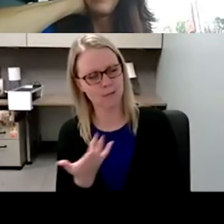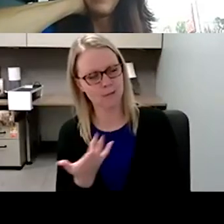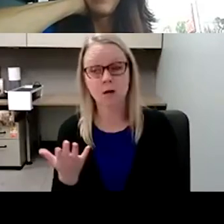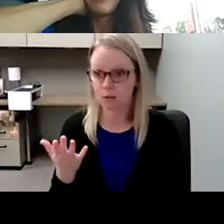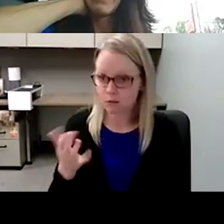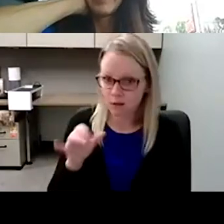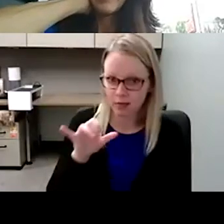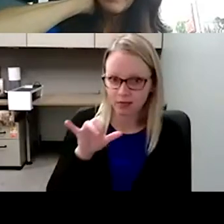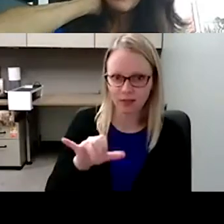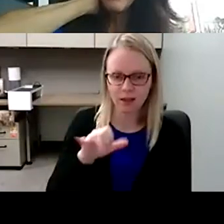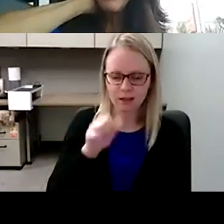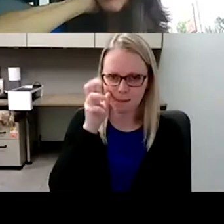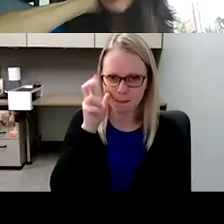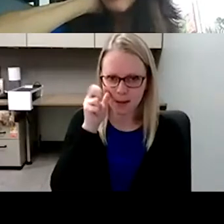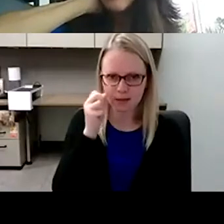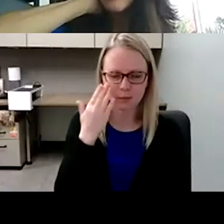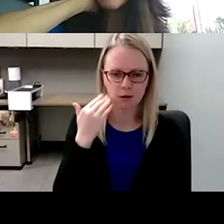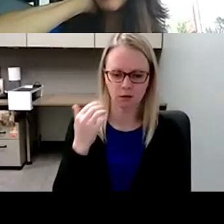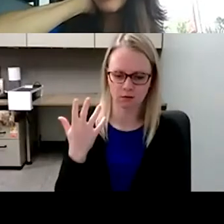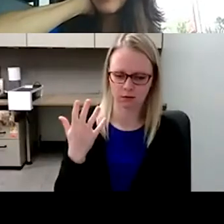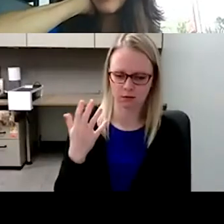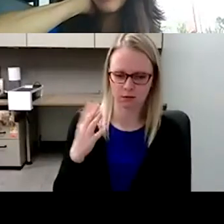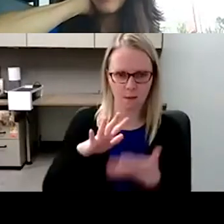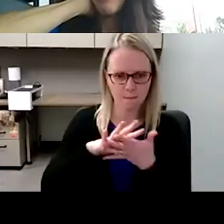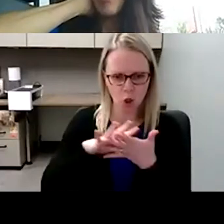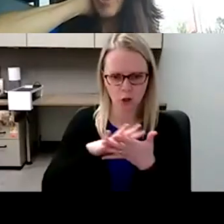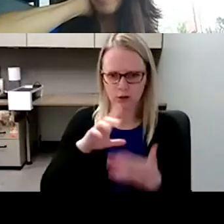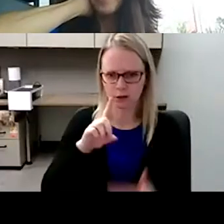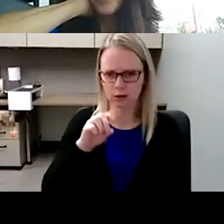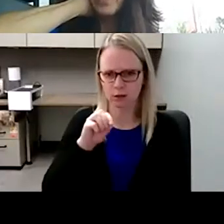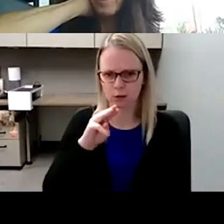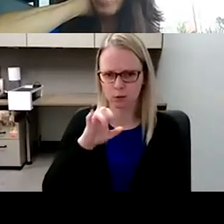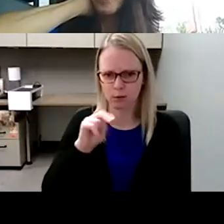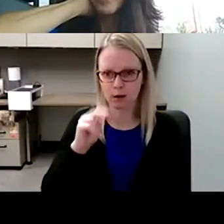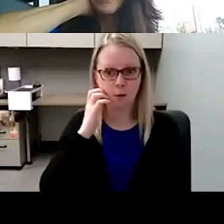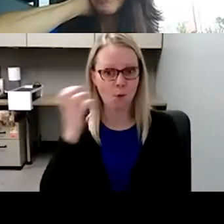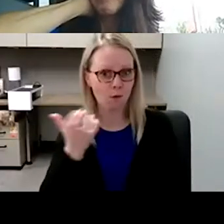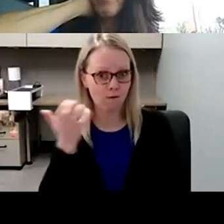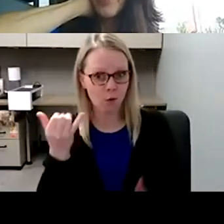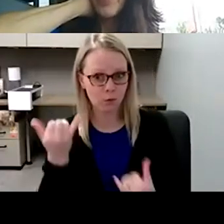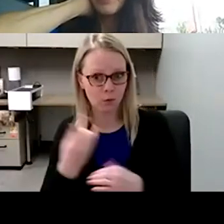30 years ago, the blurring of domain. I mean, what is a bank today? A mobile phone company is a bank.